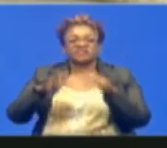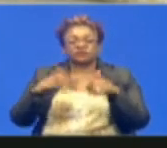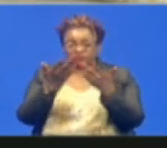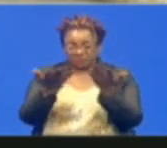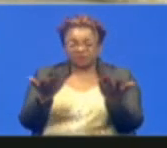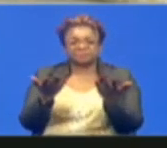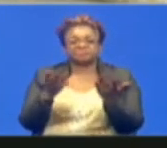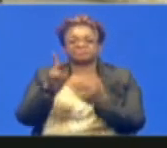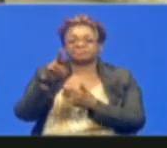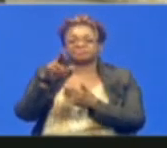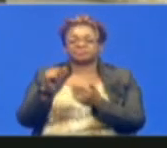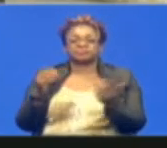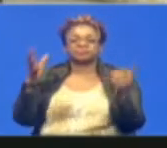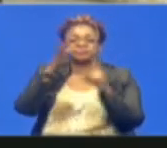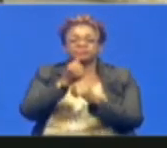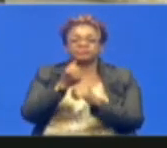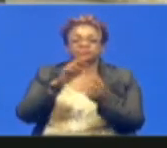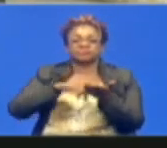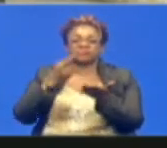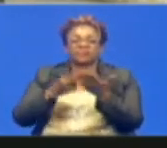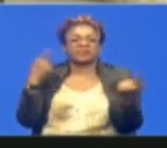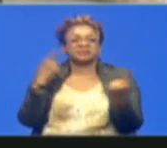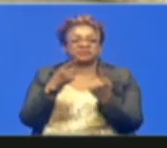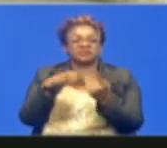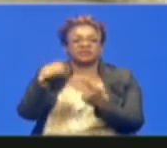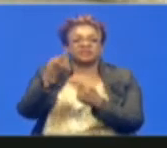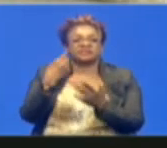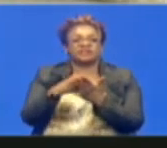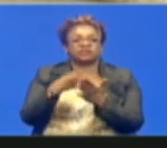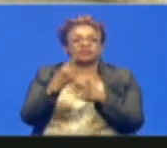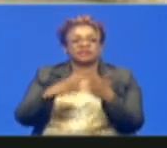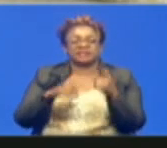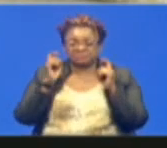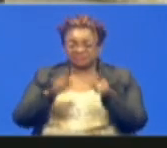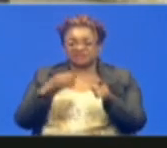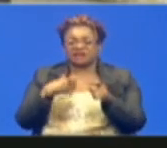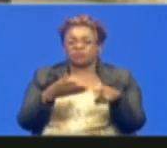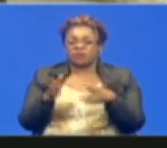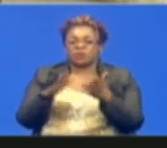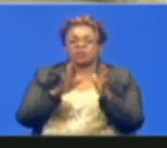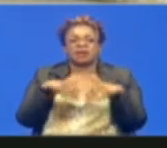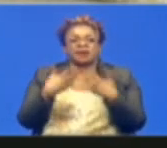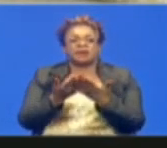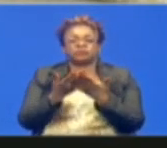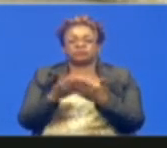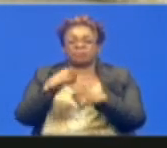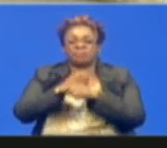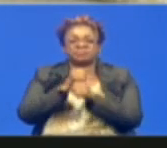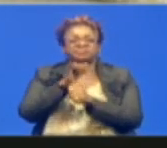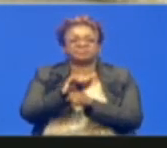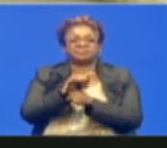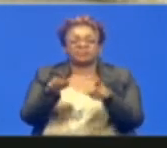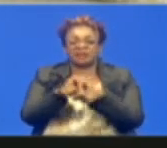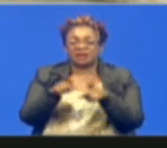to achieve its ambitious revenue target for the next financial year, it will need to devise innovative ways to widen the tax base, as a